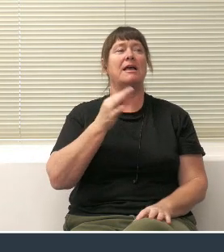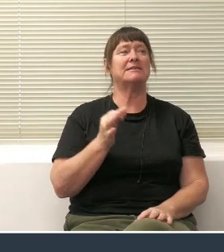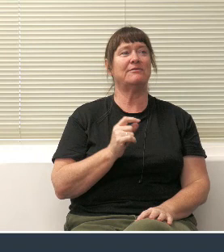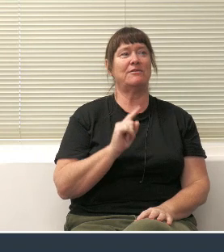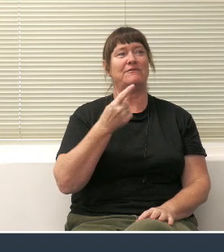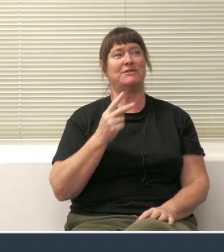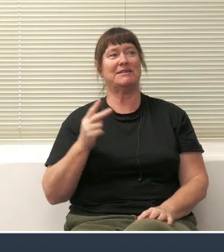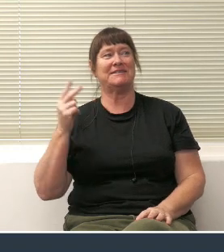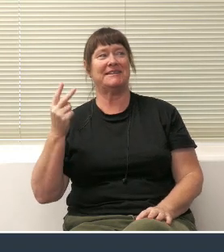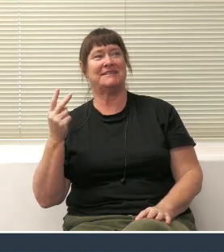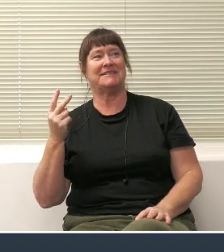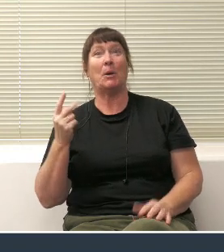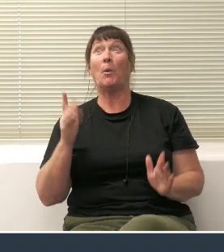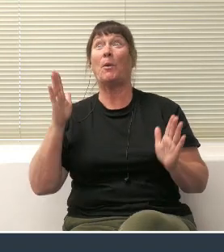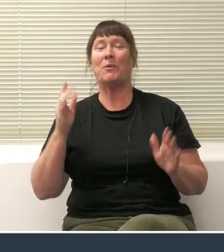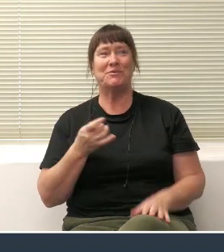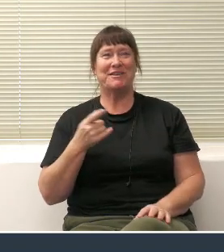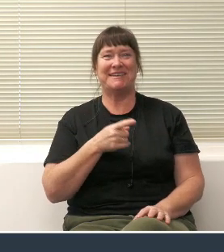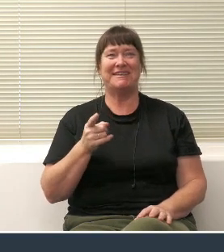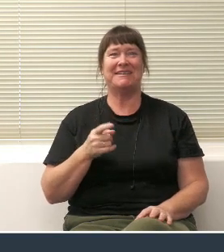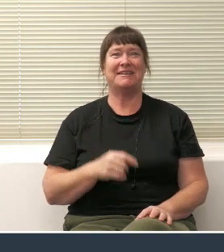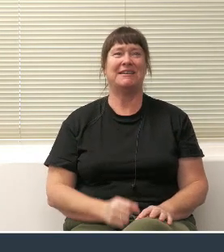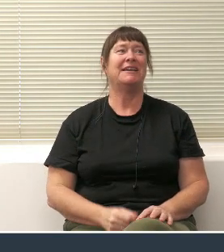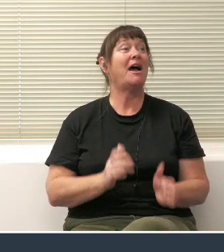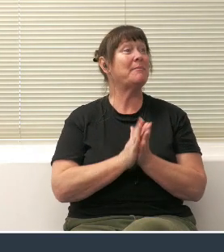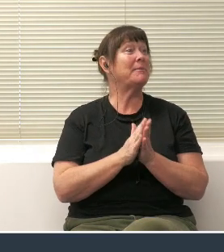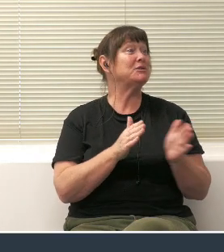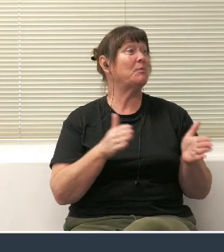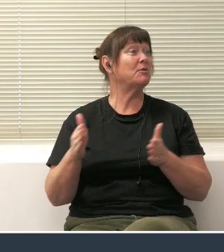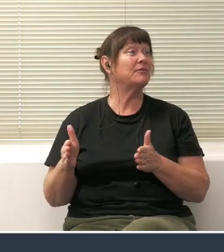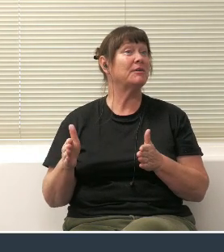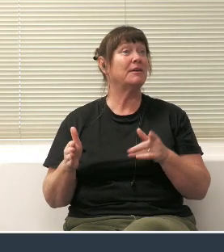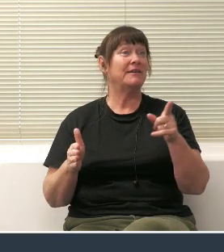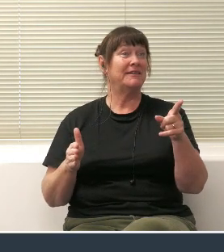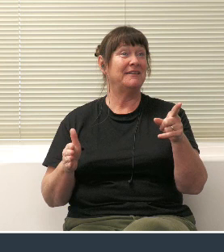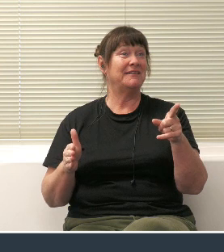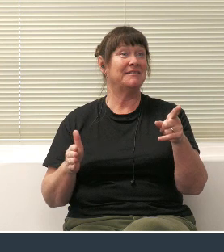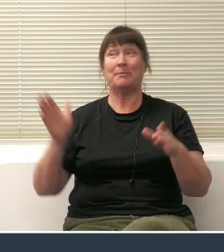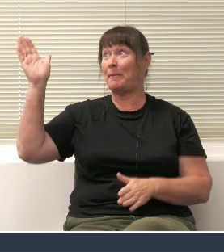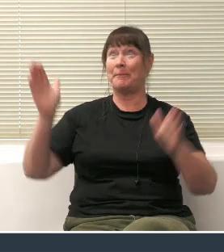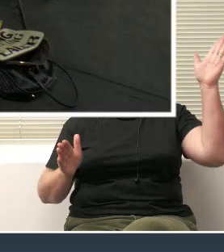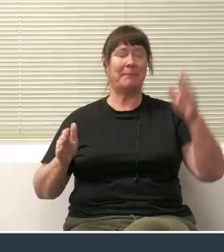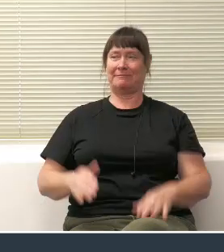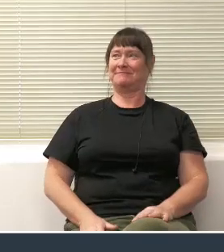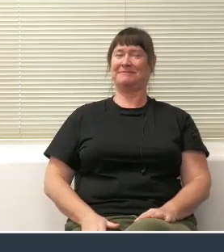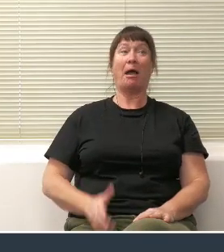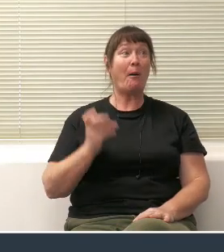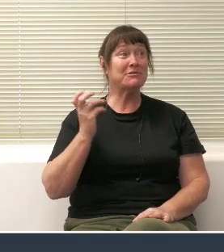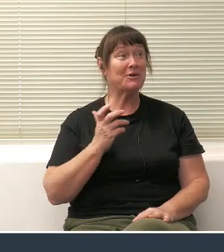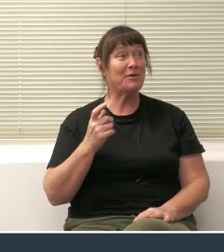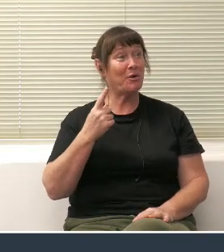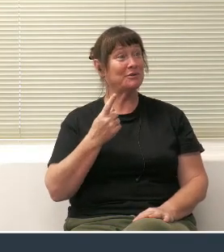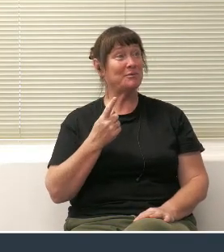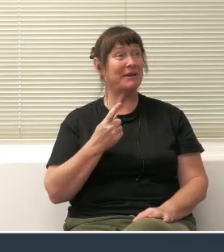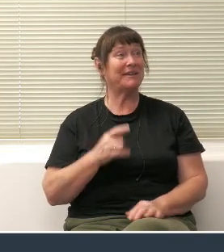Eager beavers who are moving and seconding. I'm happy to move. Oh, I've already had Councillor Gregg and Councillor Bogue. Oh, sorry. I